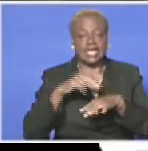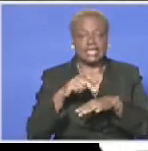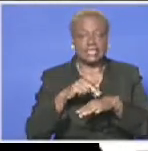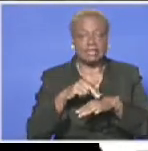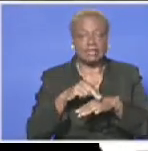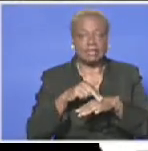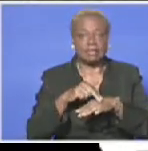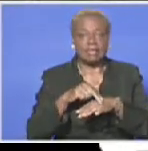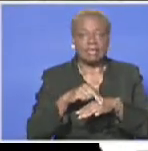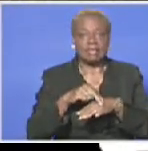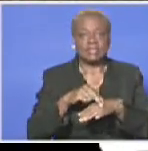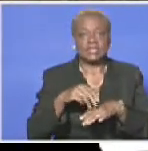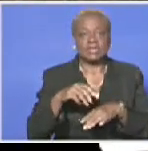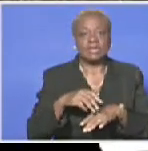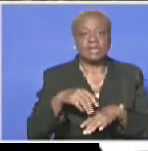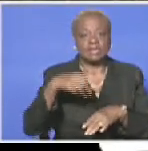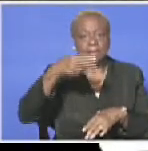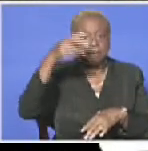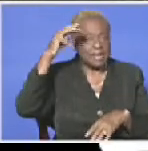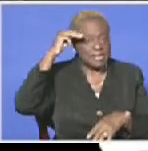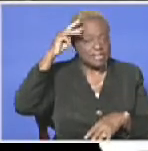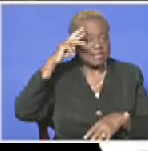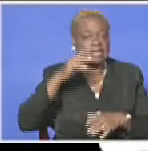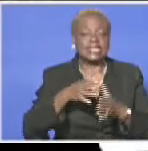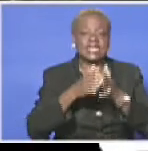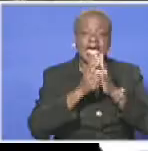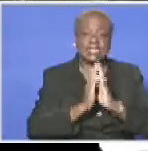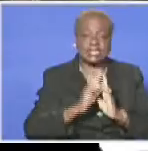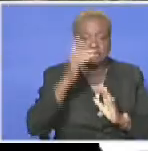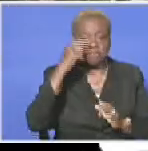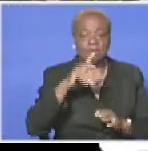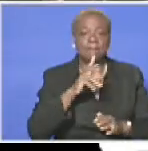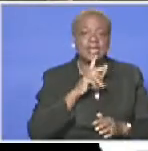stakeholders patience and understanding. Carla Palmer, ZNS Network News.